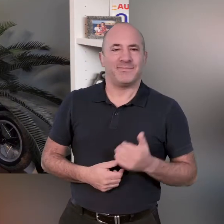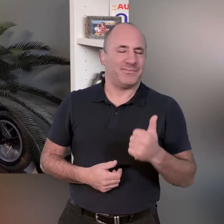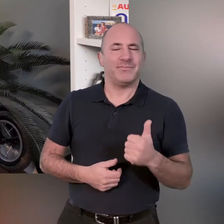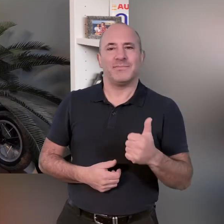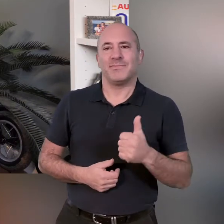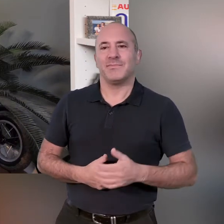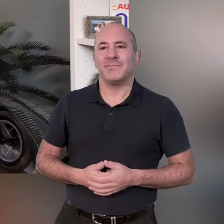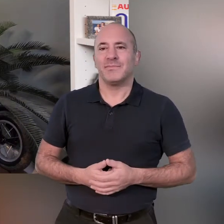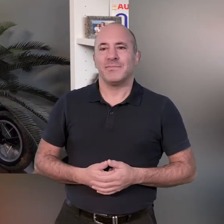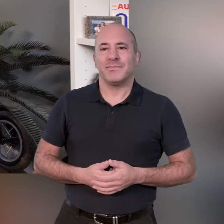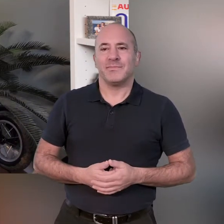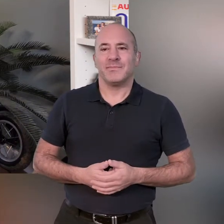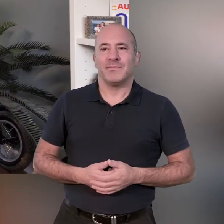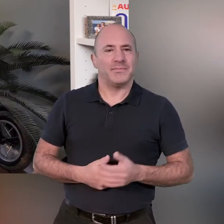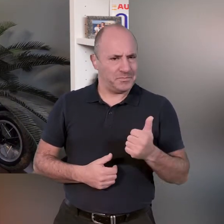Excellent.